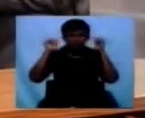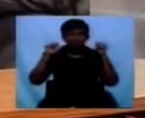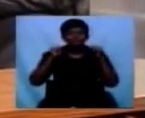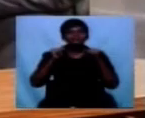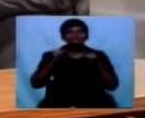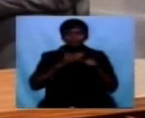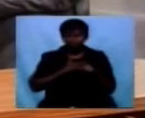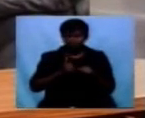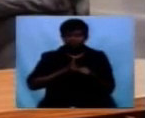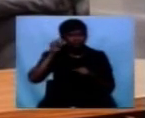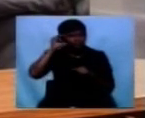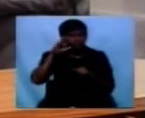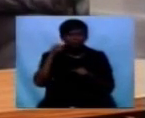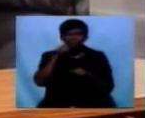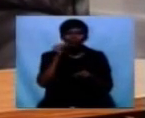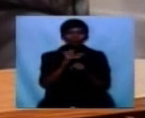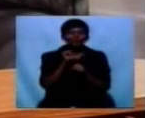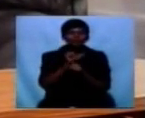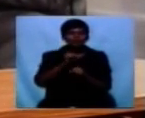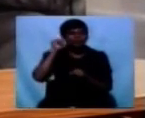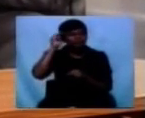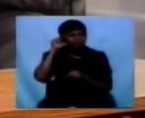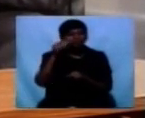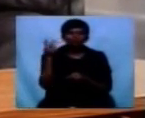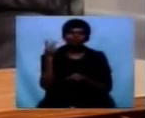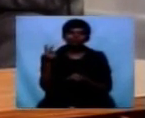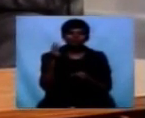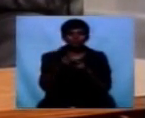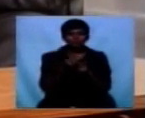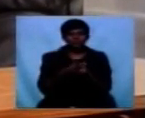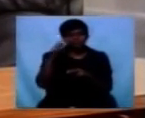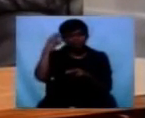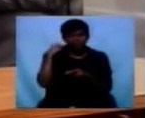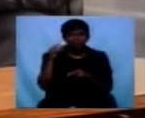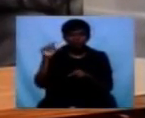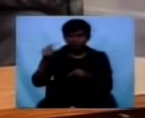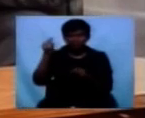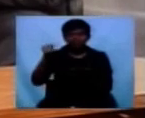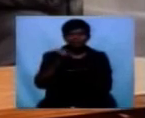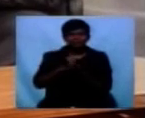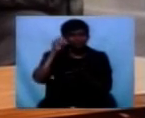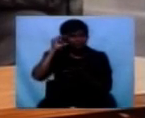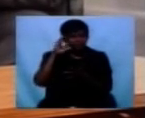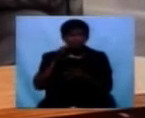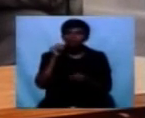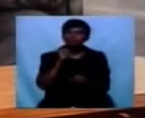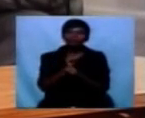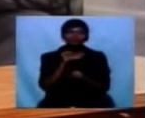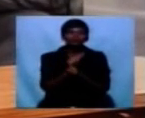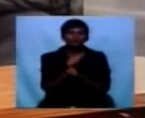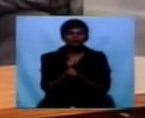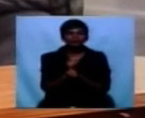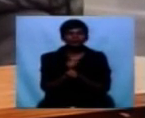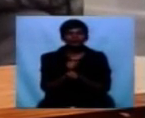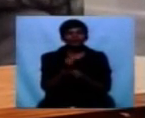I am the minister that I have served in 2 ministries in the 2 months I've been in the office. I was first appointed as Minister of Works and Supply. I served there